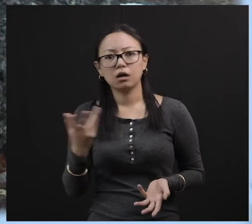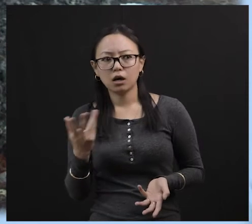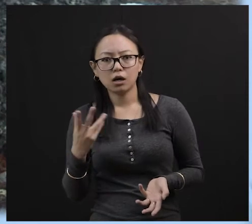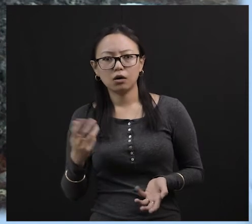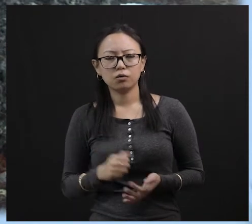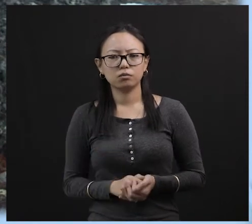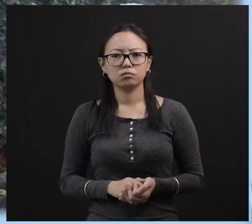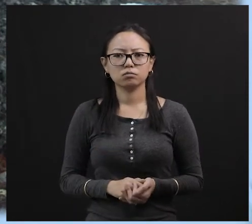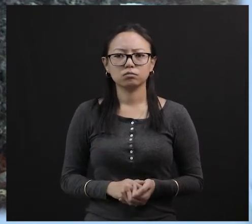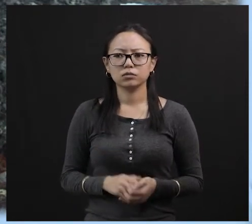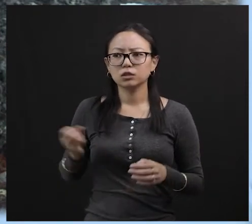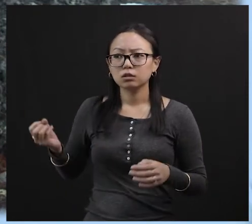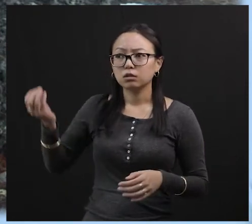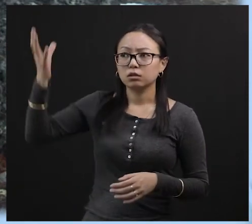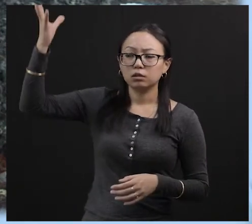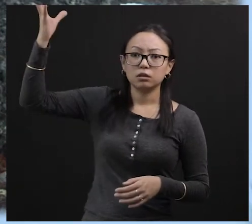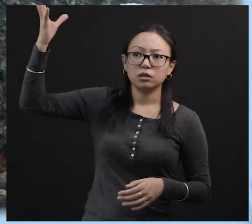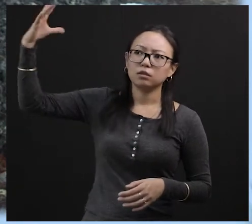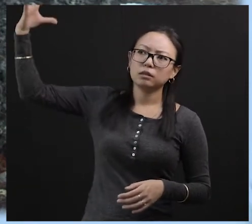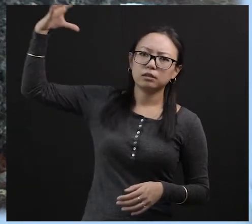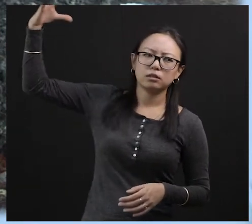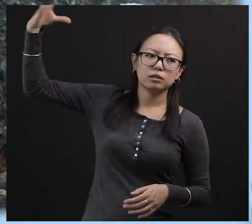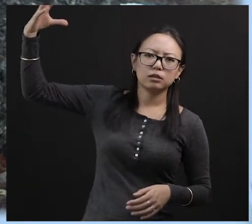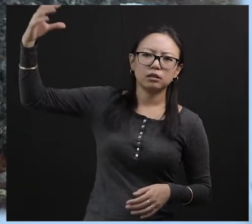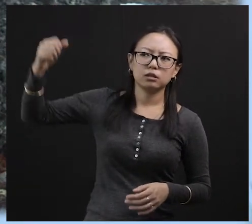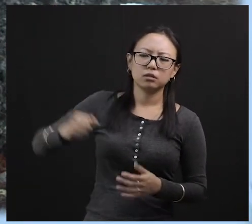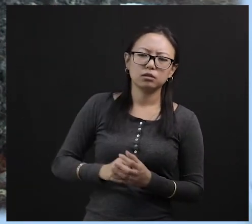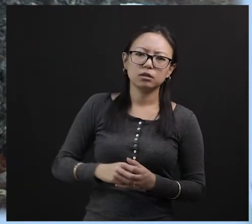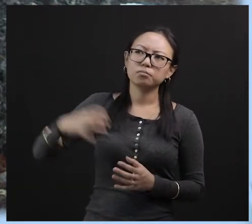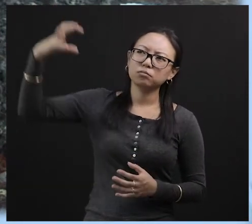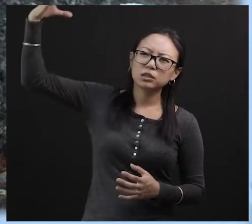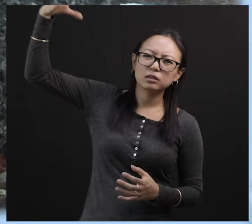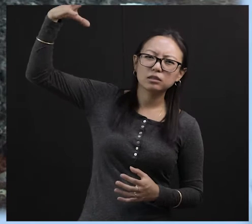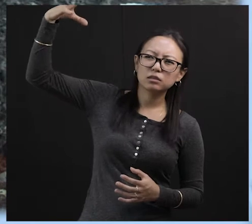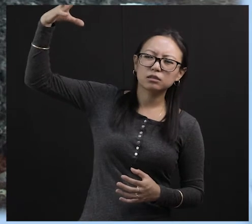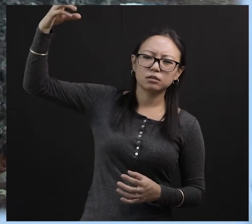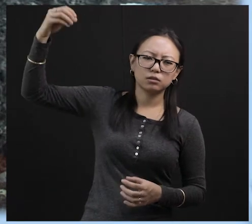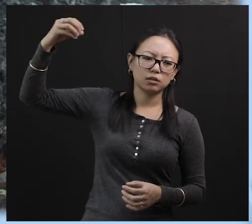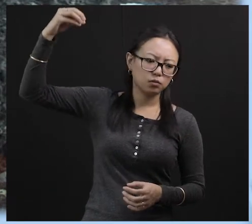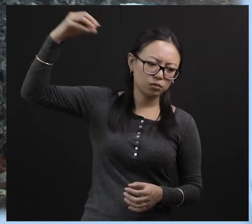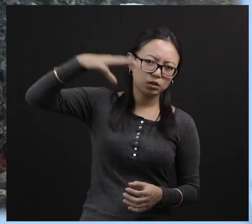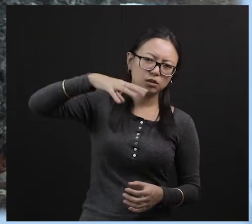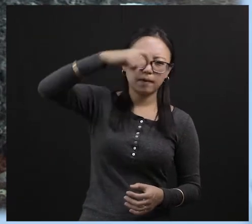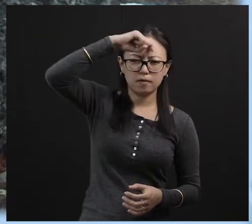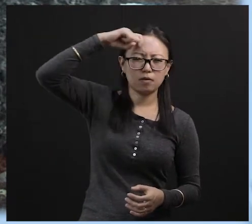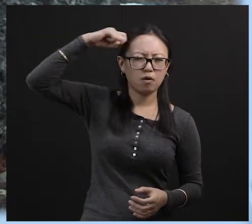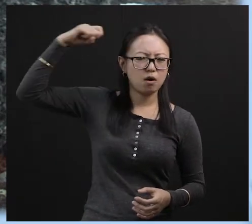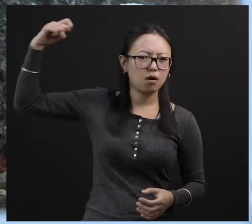the sun will fall, okay? The sun rays will fall on the rocks and it